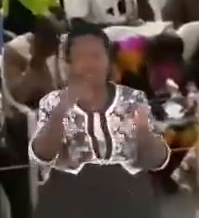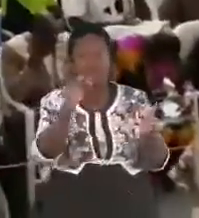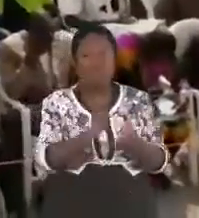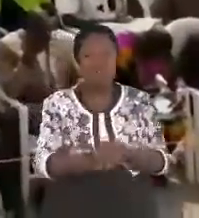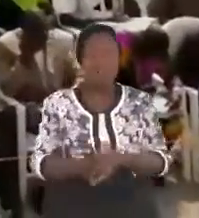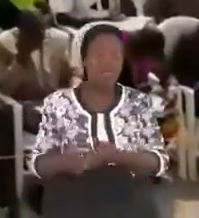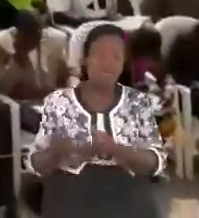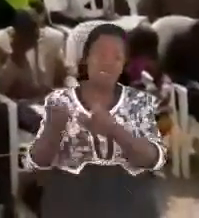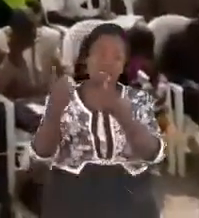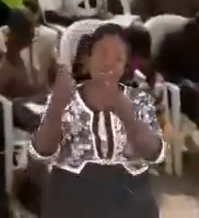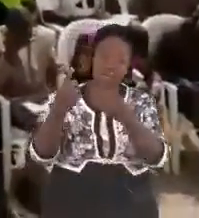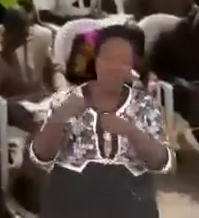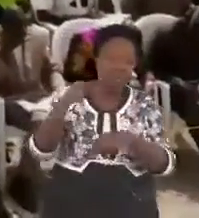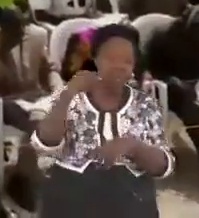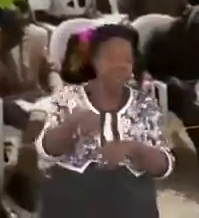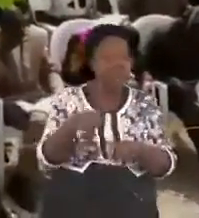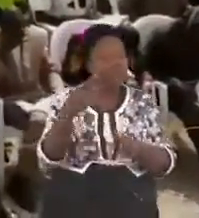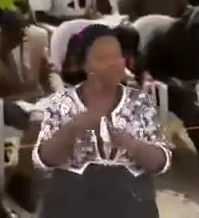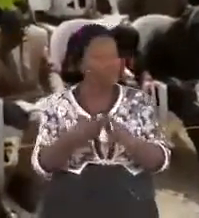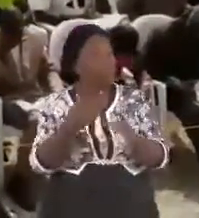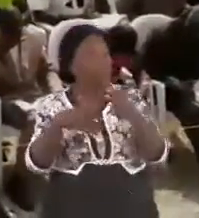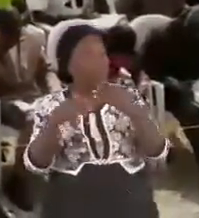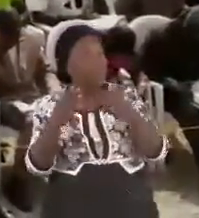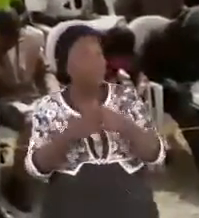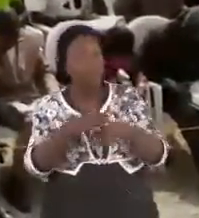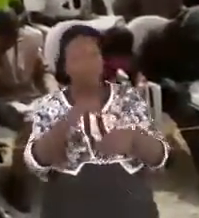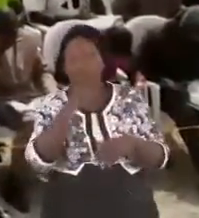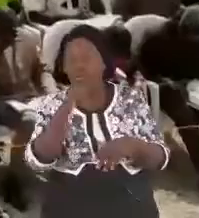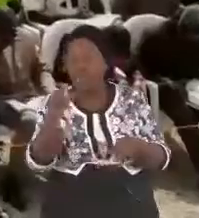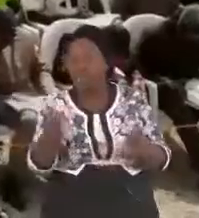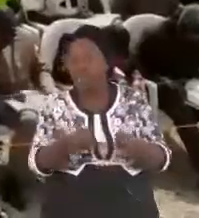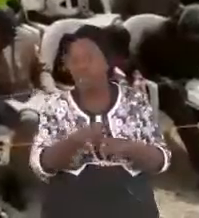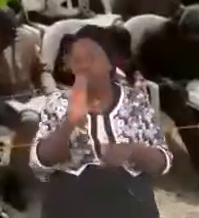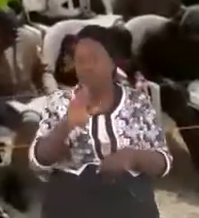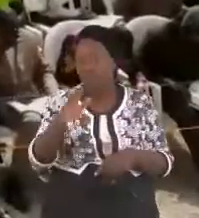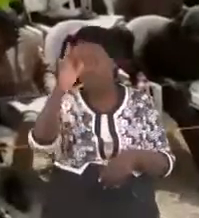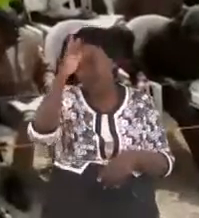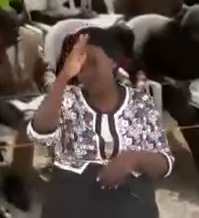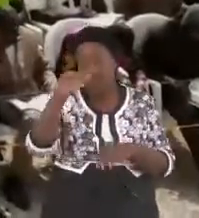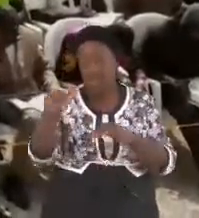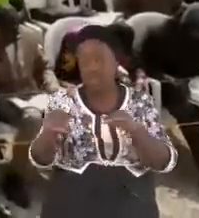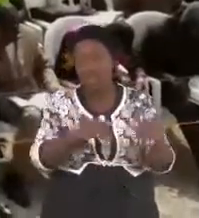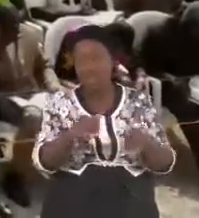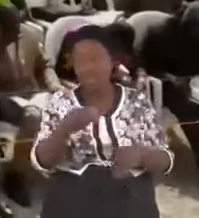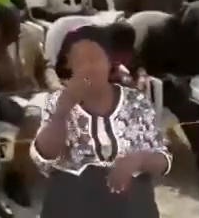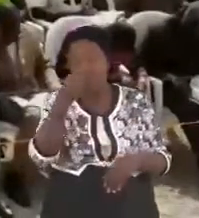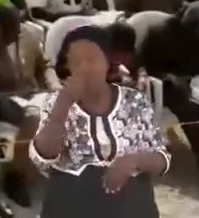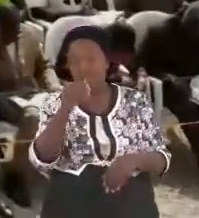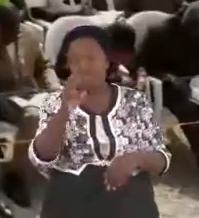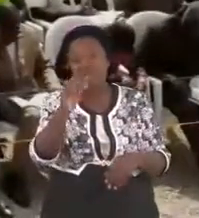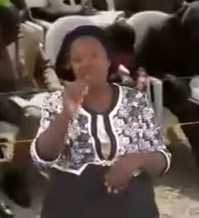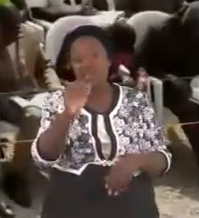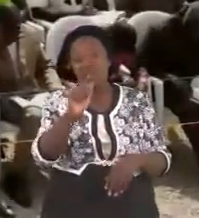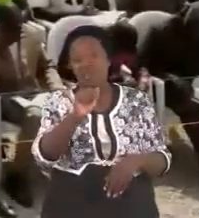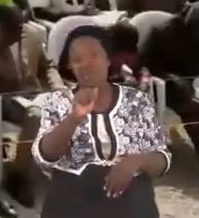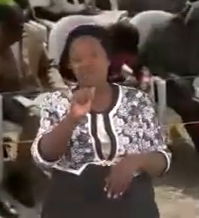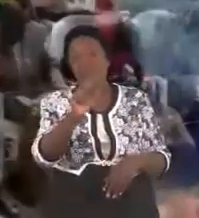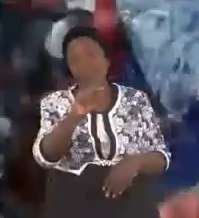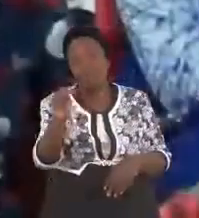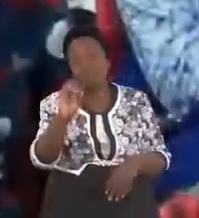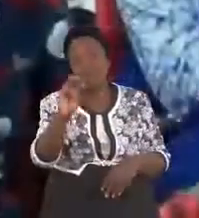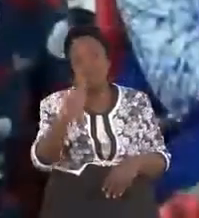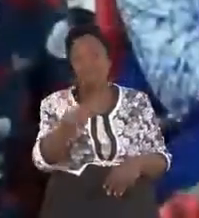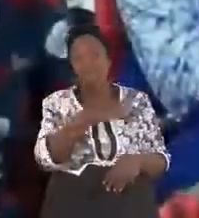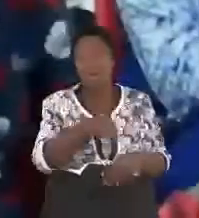down from heaven not as your fathers did each manner and they are all